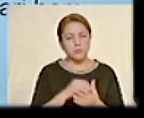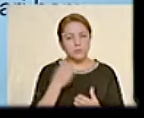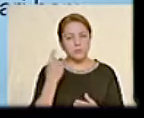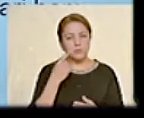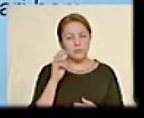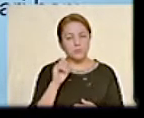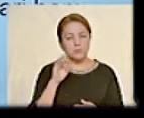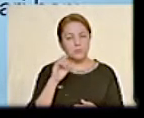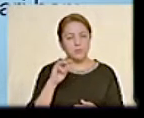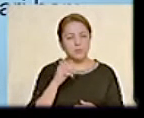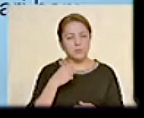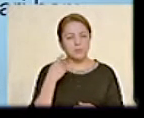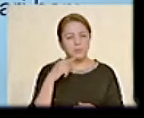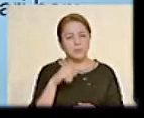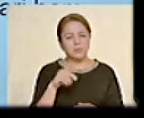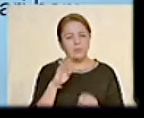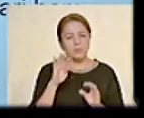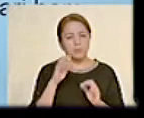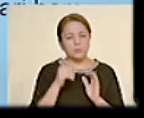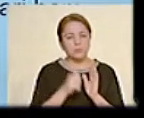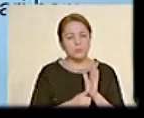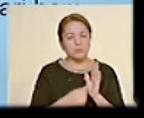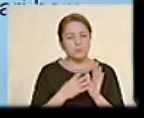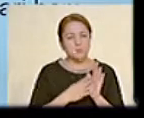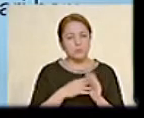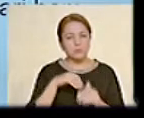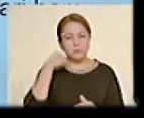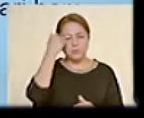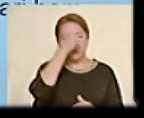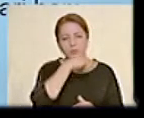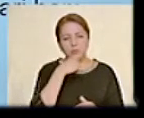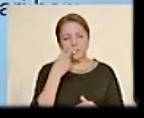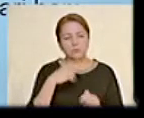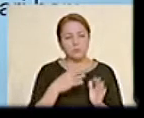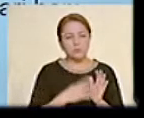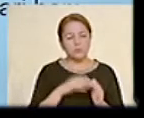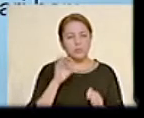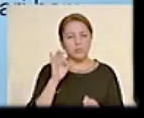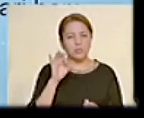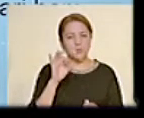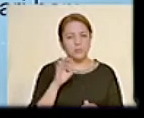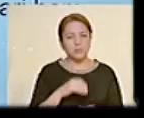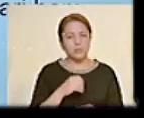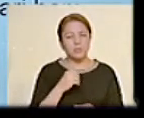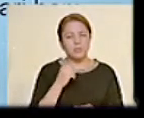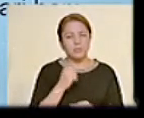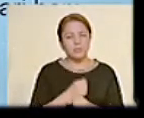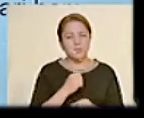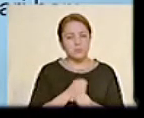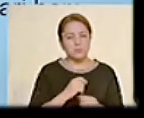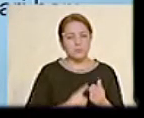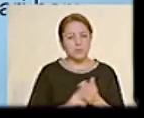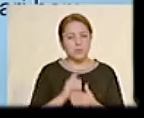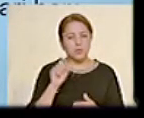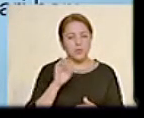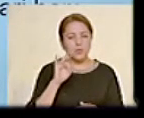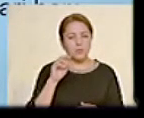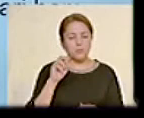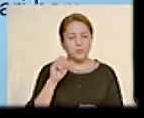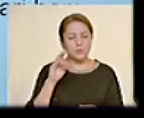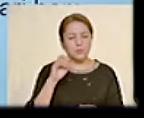1969 yil 29 oktyabrda ishga tushirilgan ARPANET